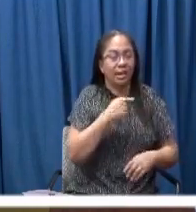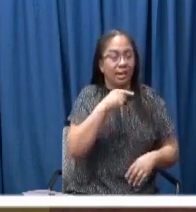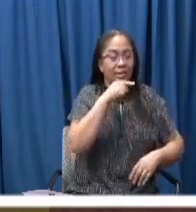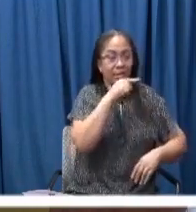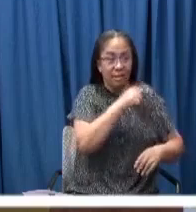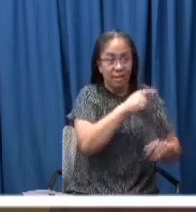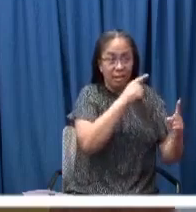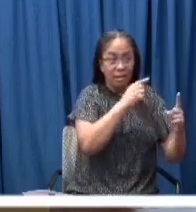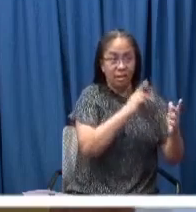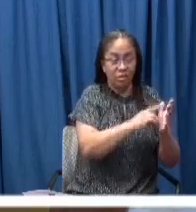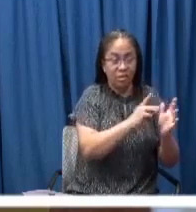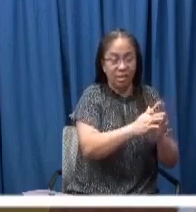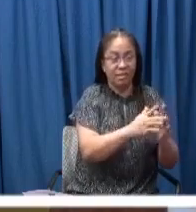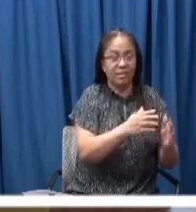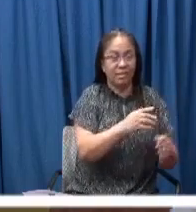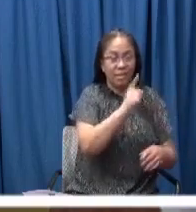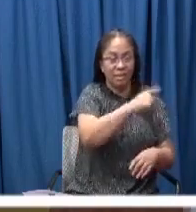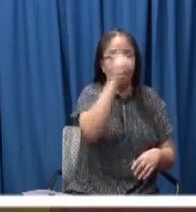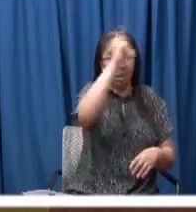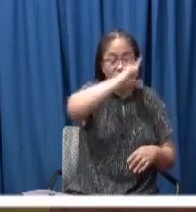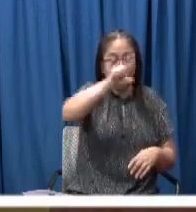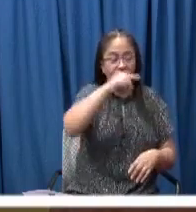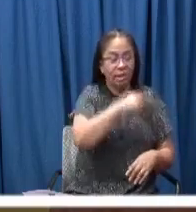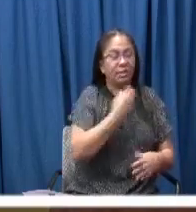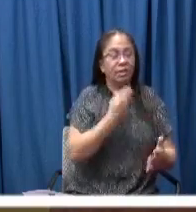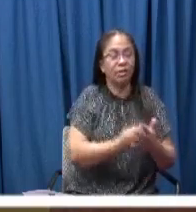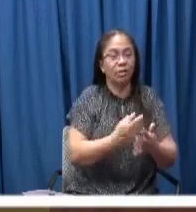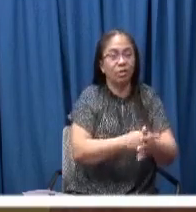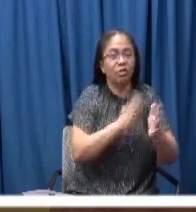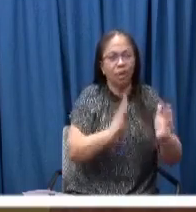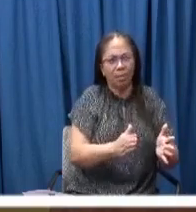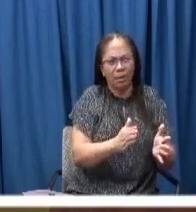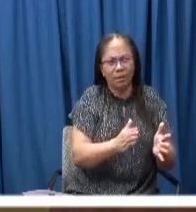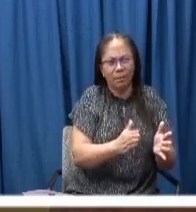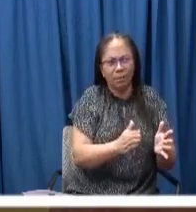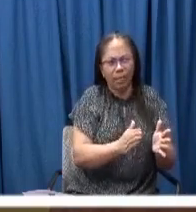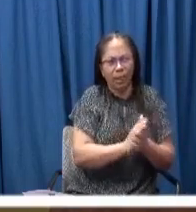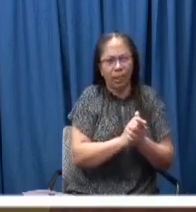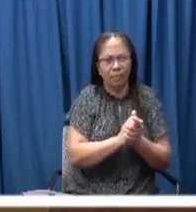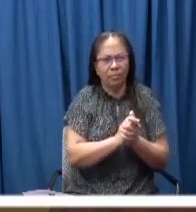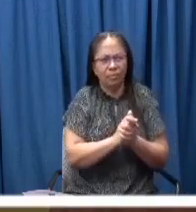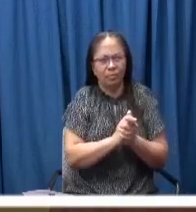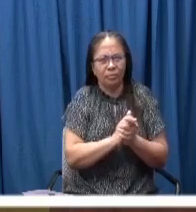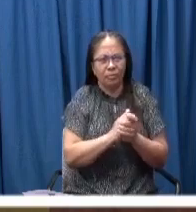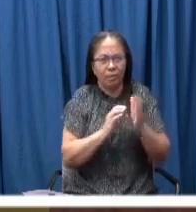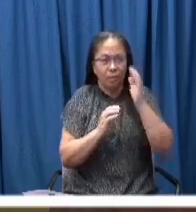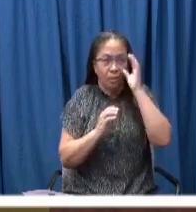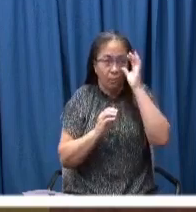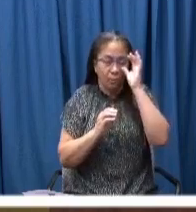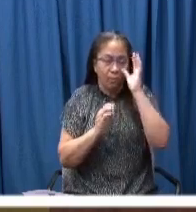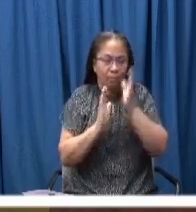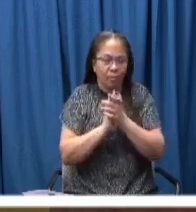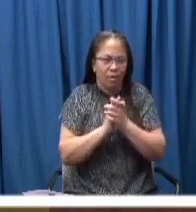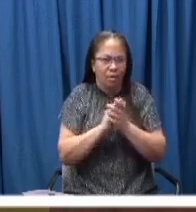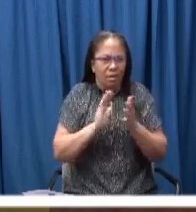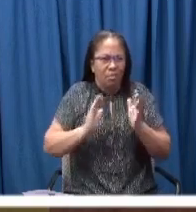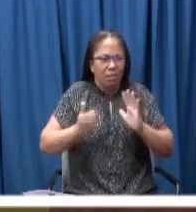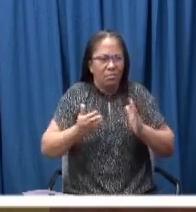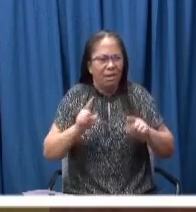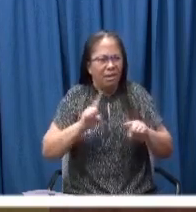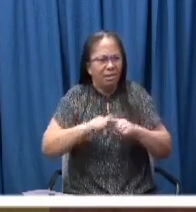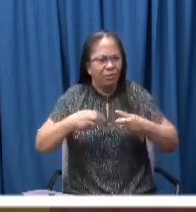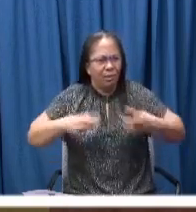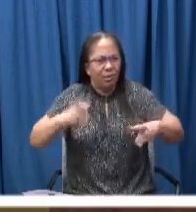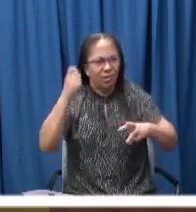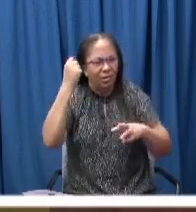the Lord God on high. He is the good shepherd. And here I want to move to a second understanding of good